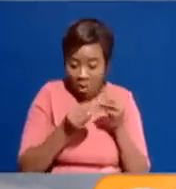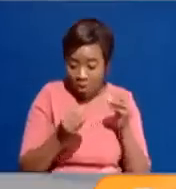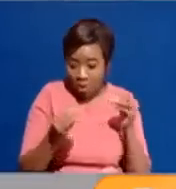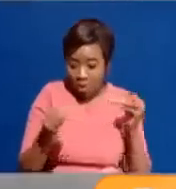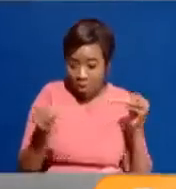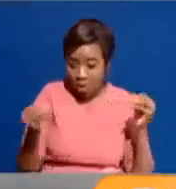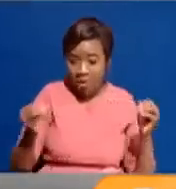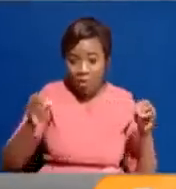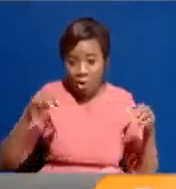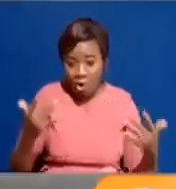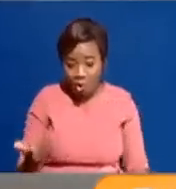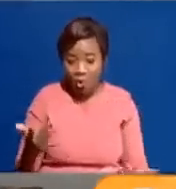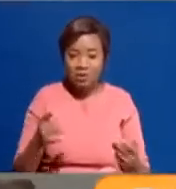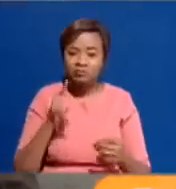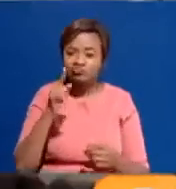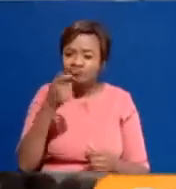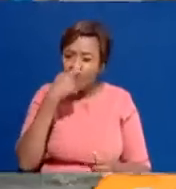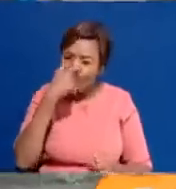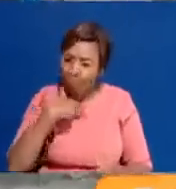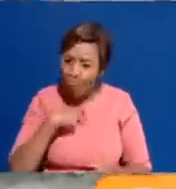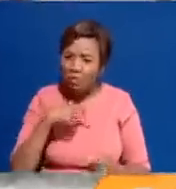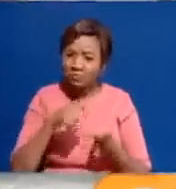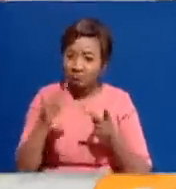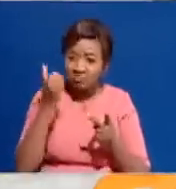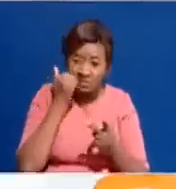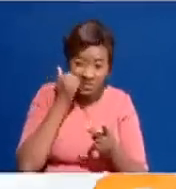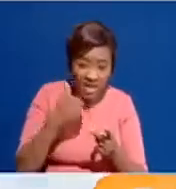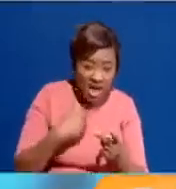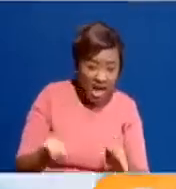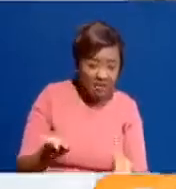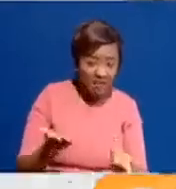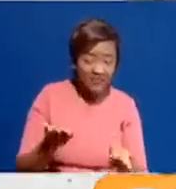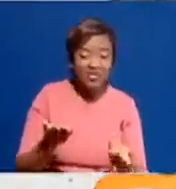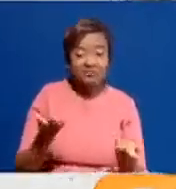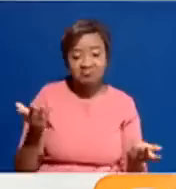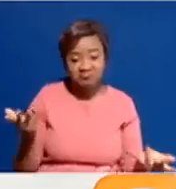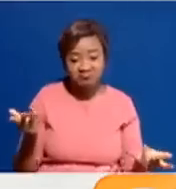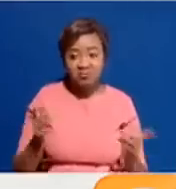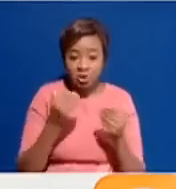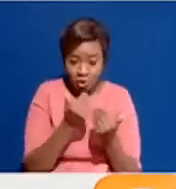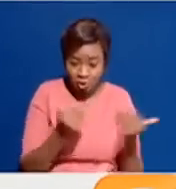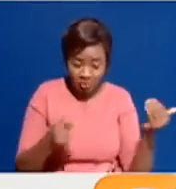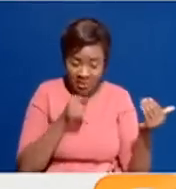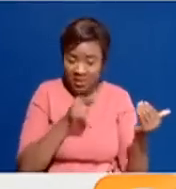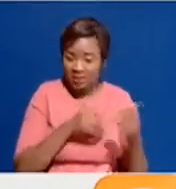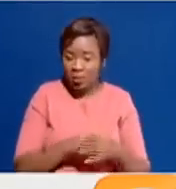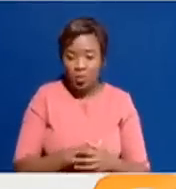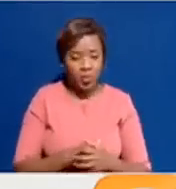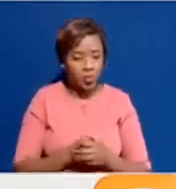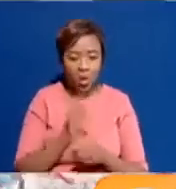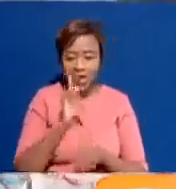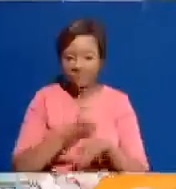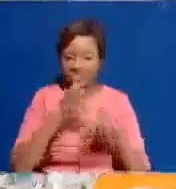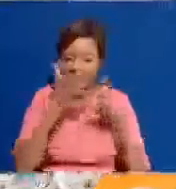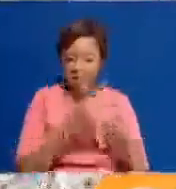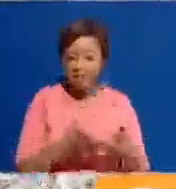as well as the individual's age, health, and underlying medical conditions, children being the most vulnerable. In